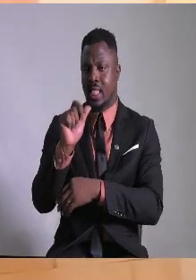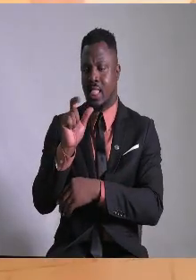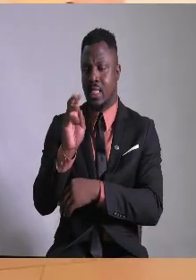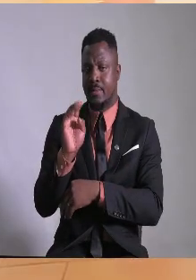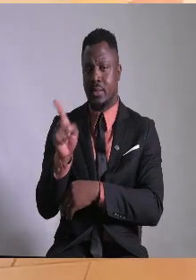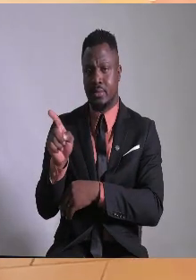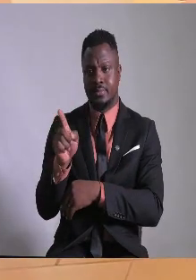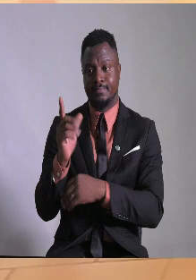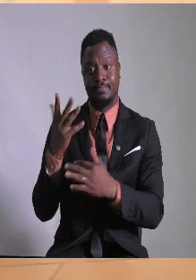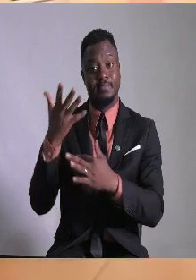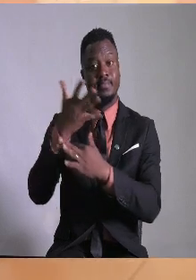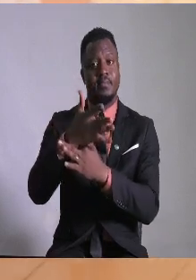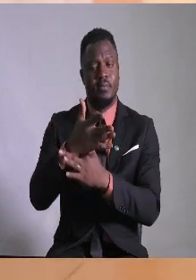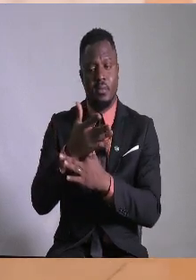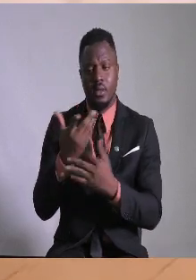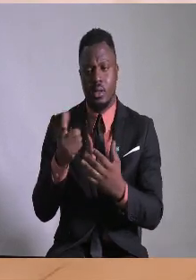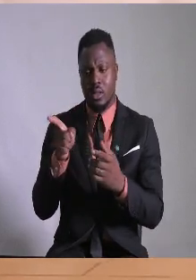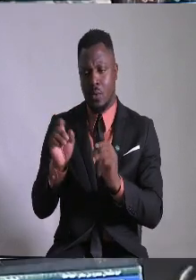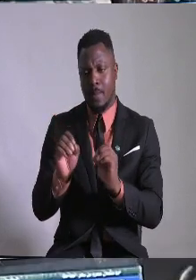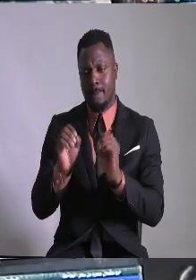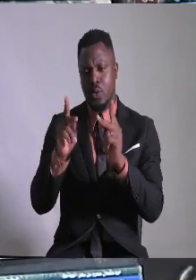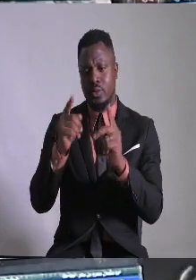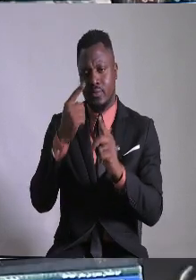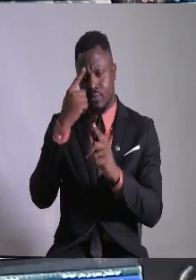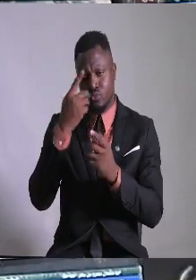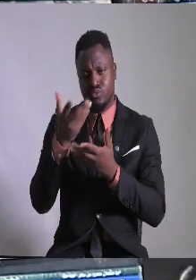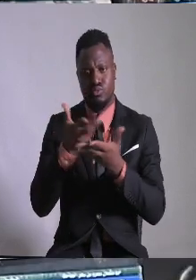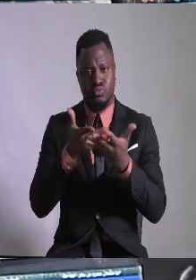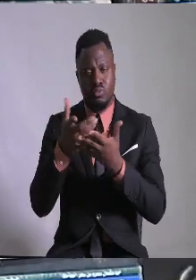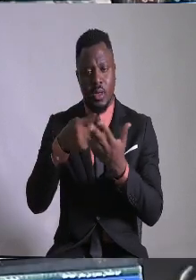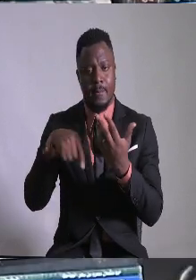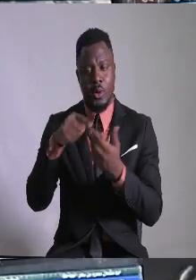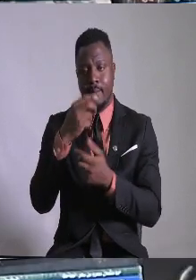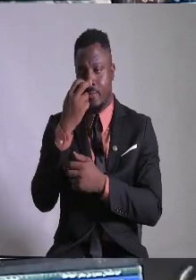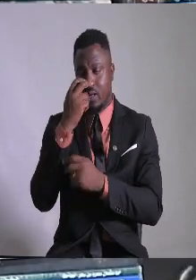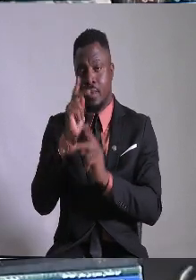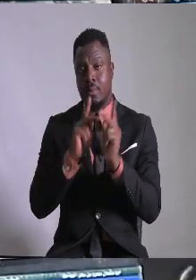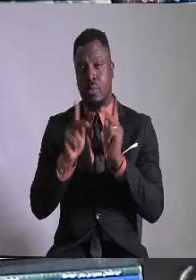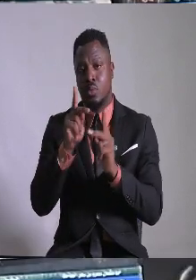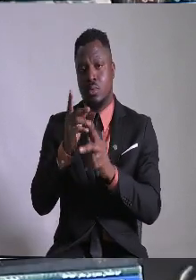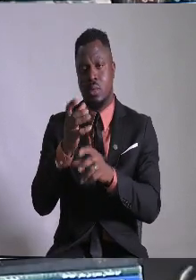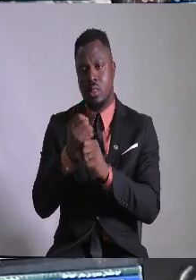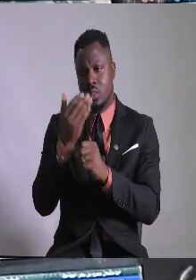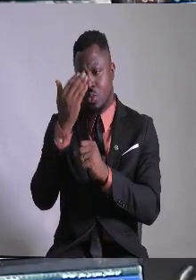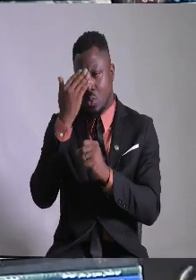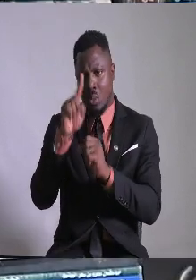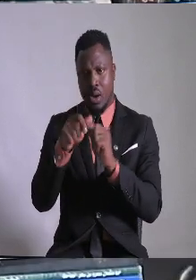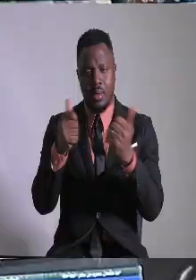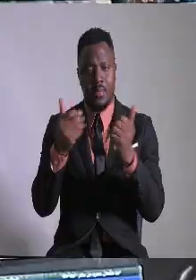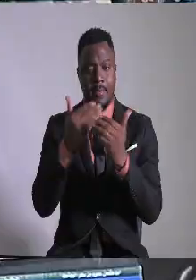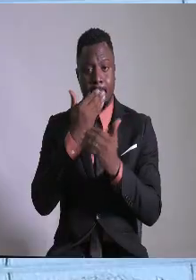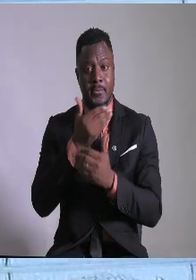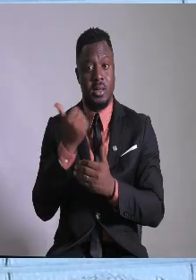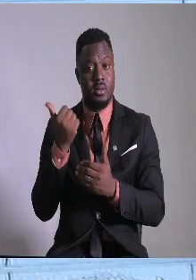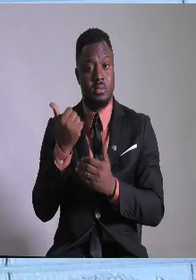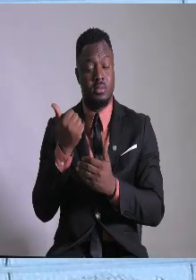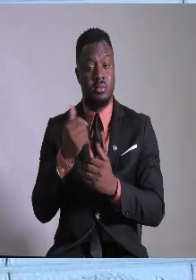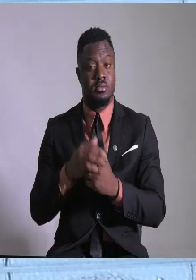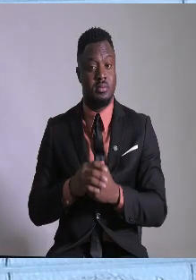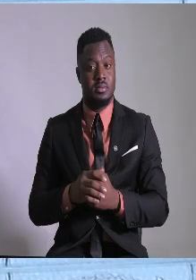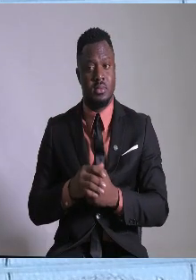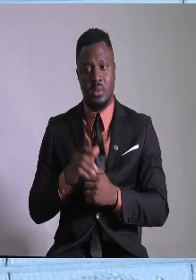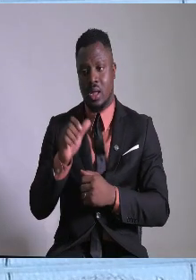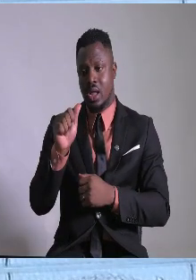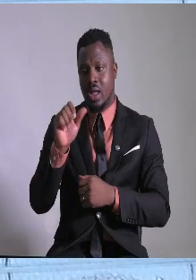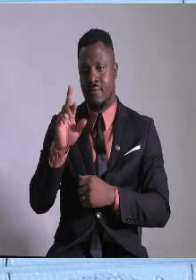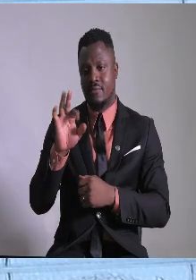Since the intervention of CALID, there is that opportunity for interaction among the blind, and they get to know each other better. Alpha